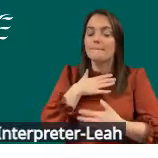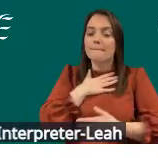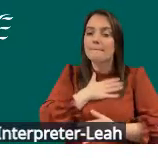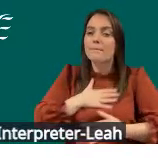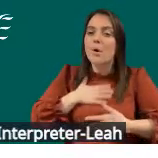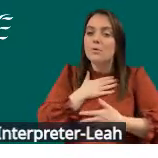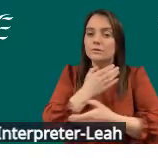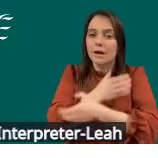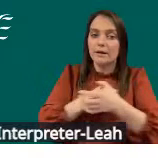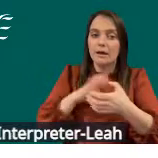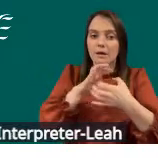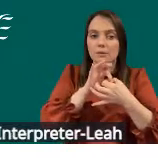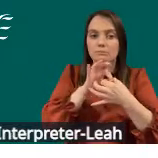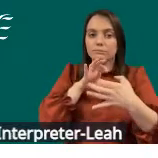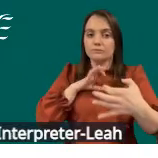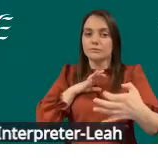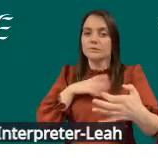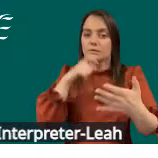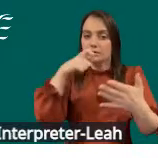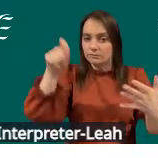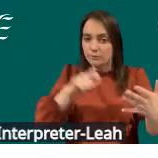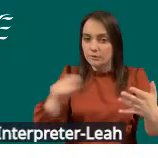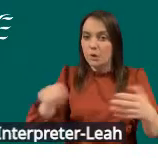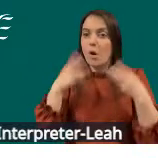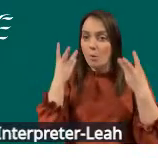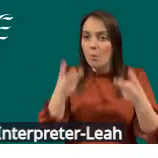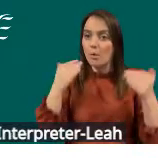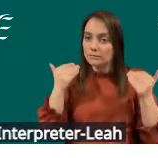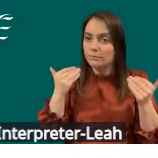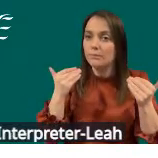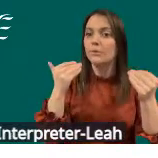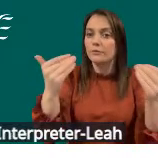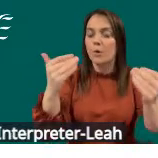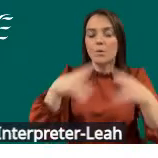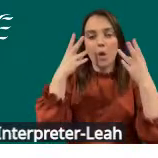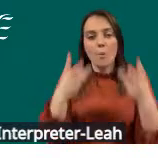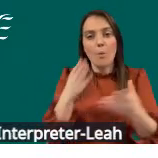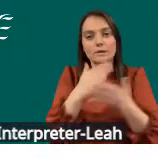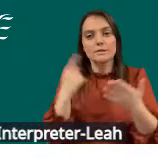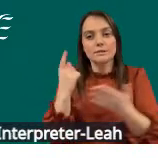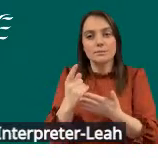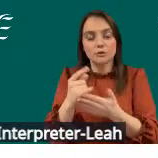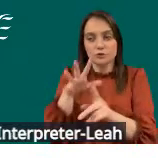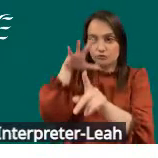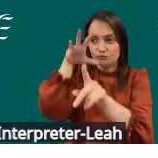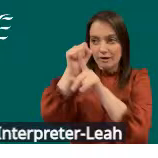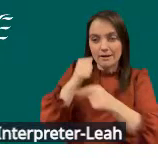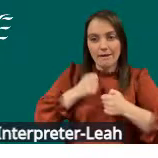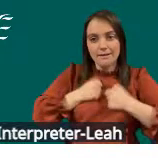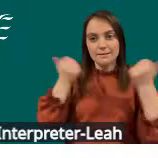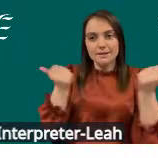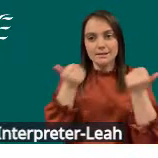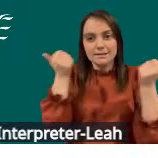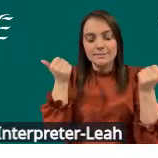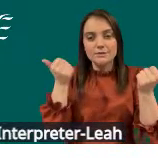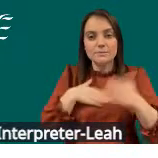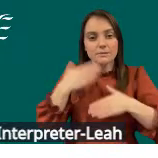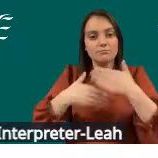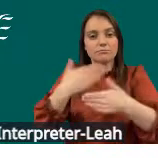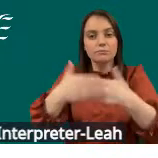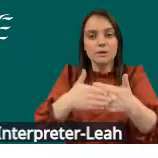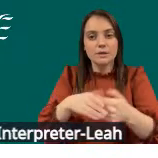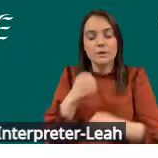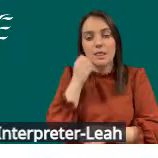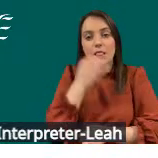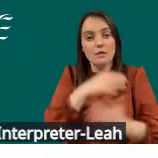of go in with kind of the cold fury of, I want to be moved forward. I want someone to listen to my symptoms and get on with things. And it's lovely to have documented it.